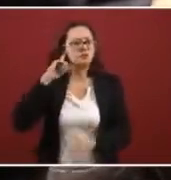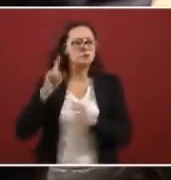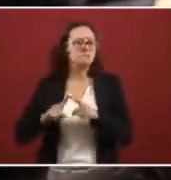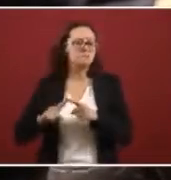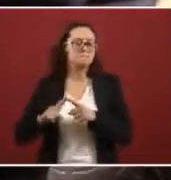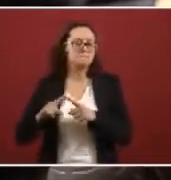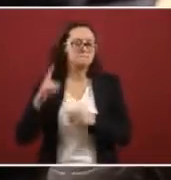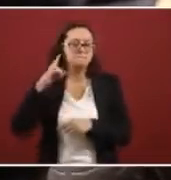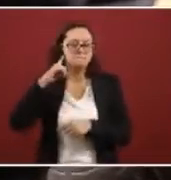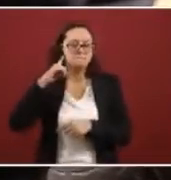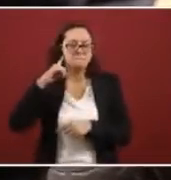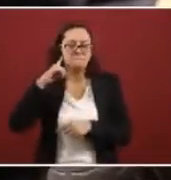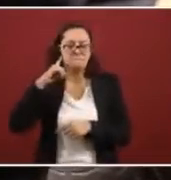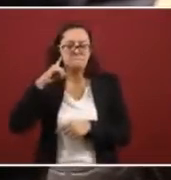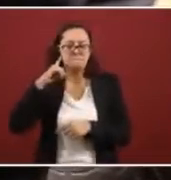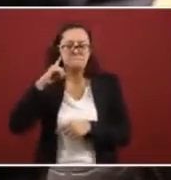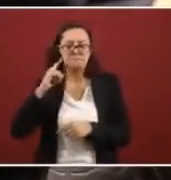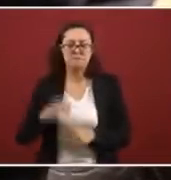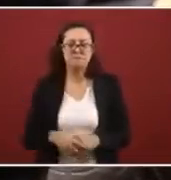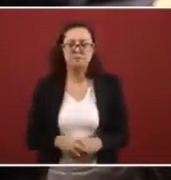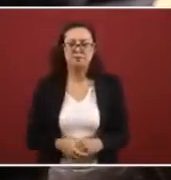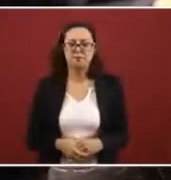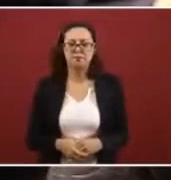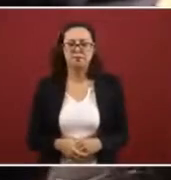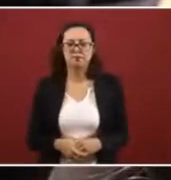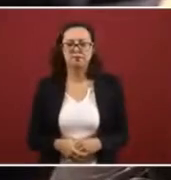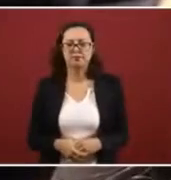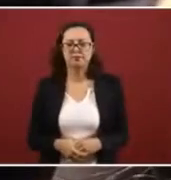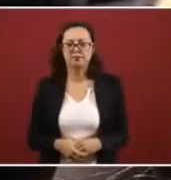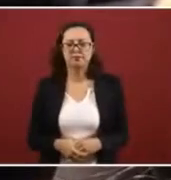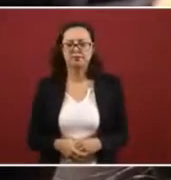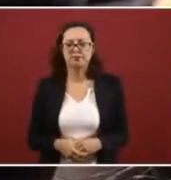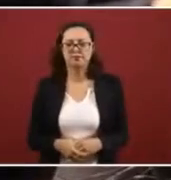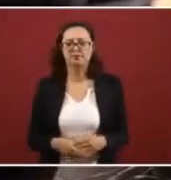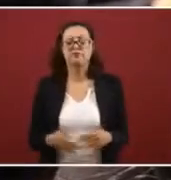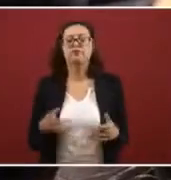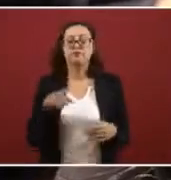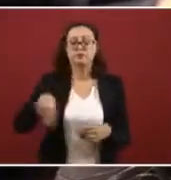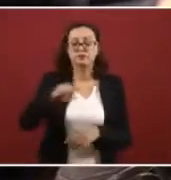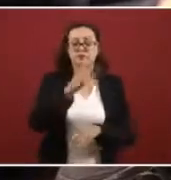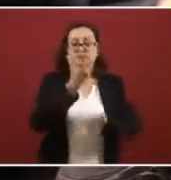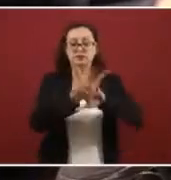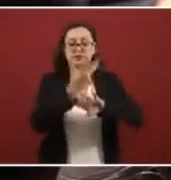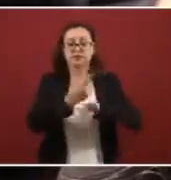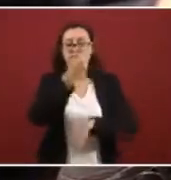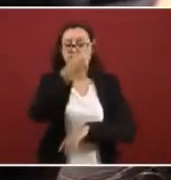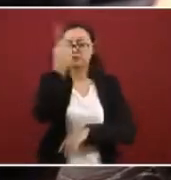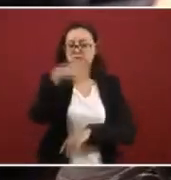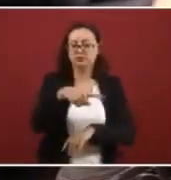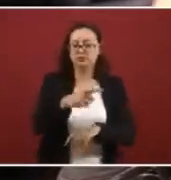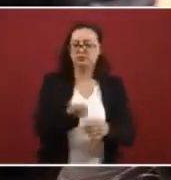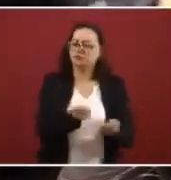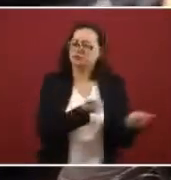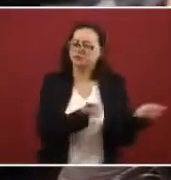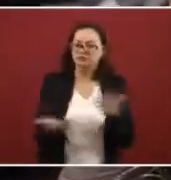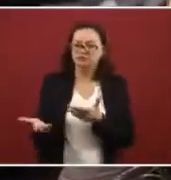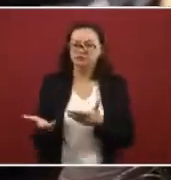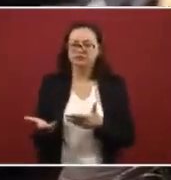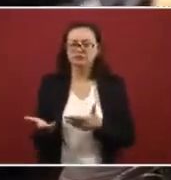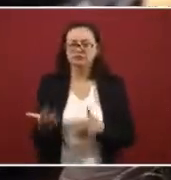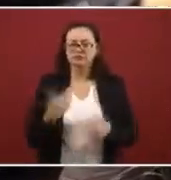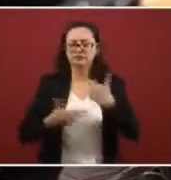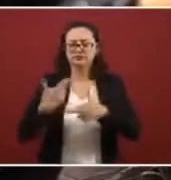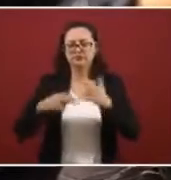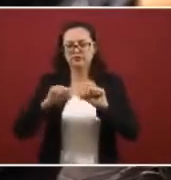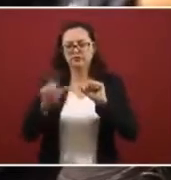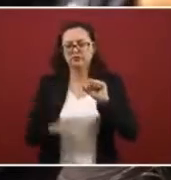the government en los Estados Unidos that they were going to be rounding up to deport Mexicans. De hecho,